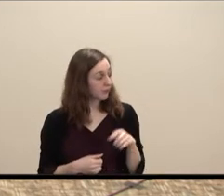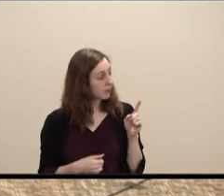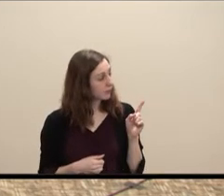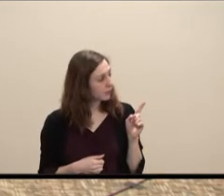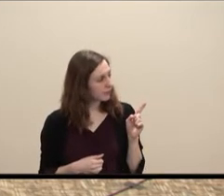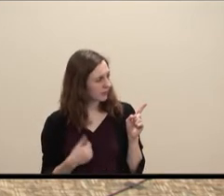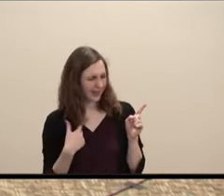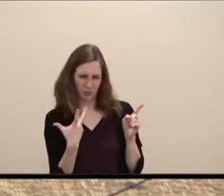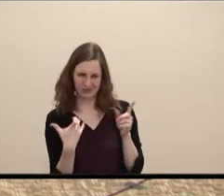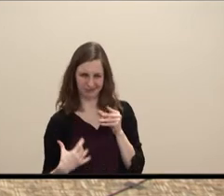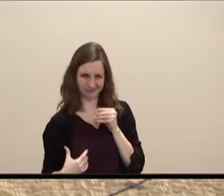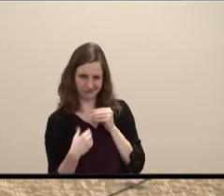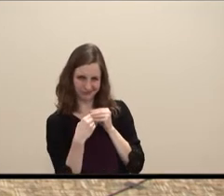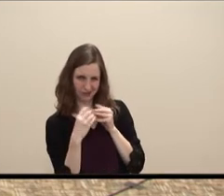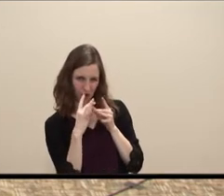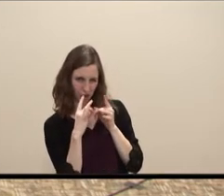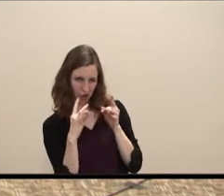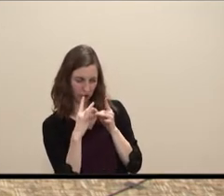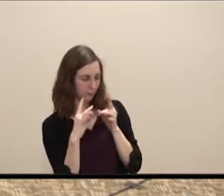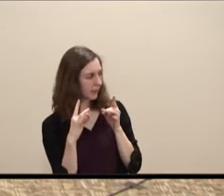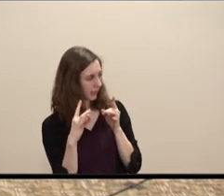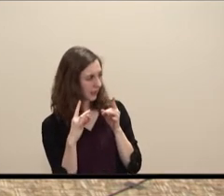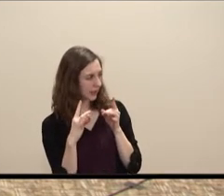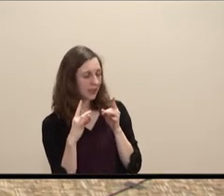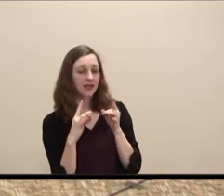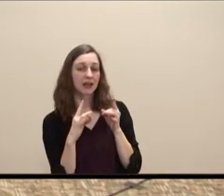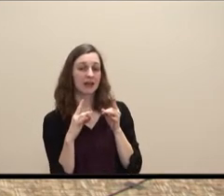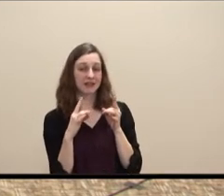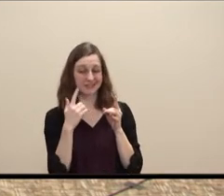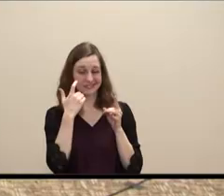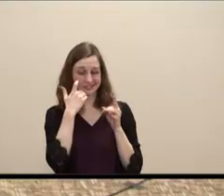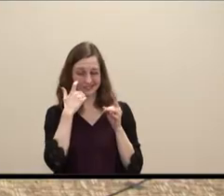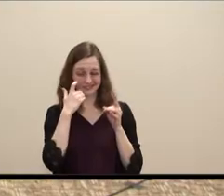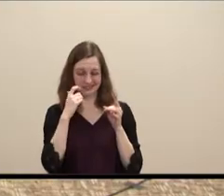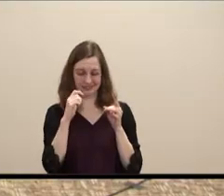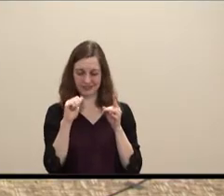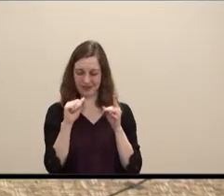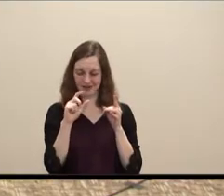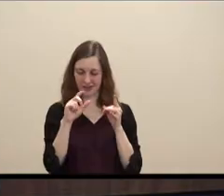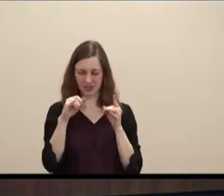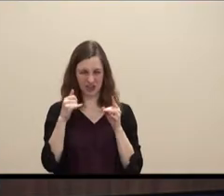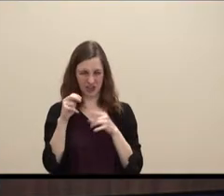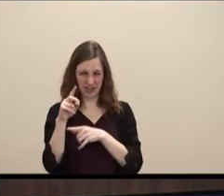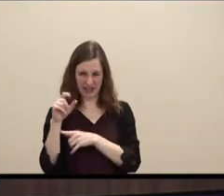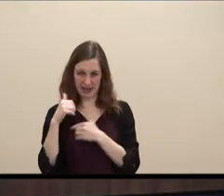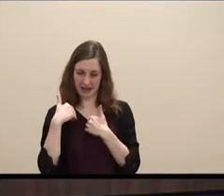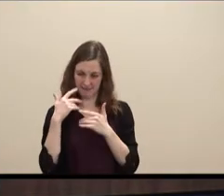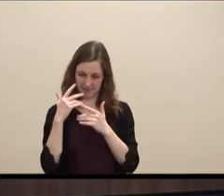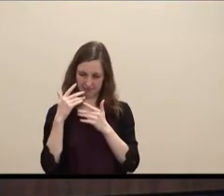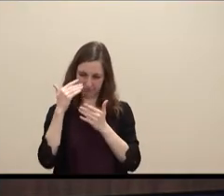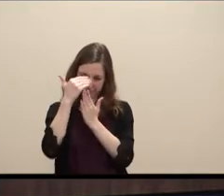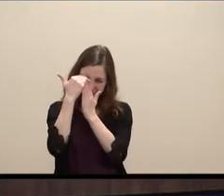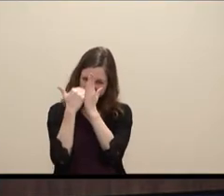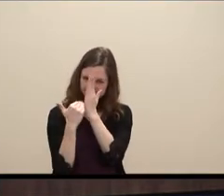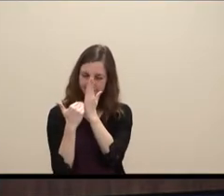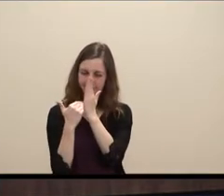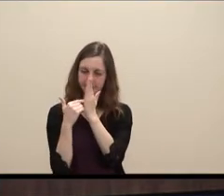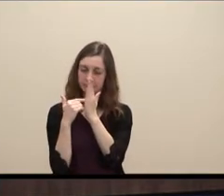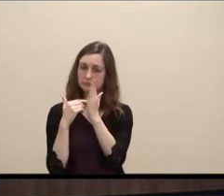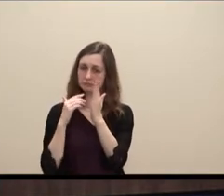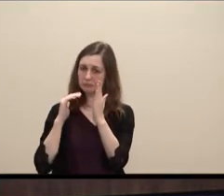we've had have been very well constructed. They flow very well. We're able to move from one item to another